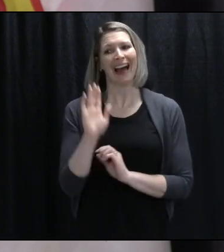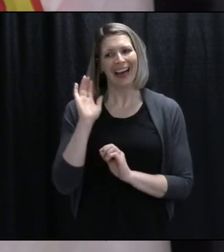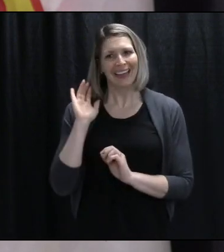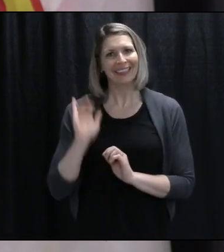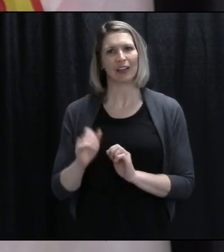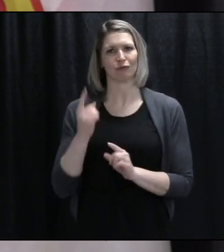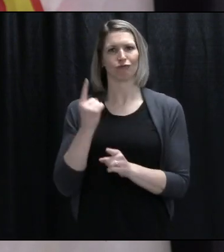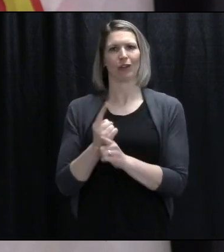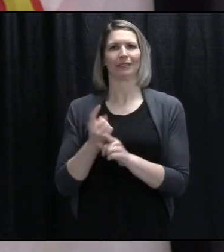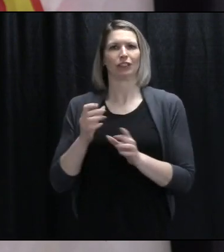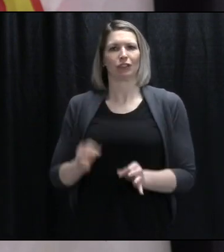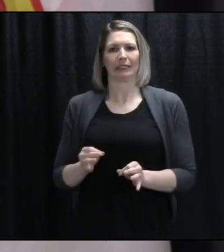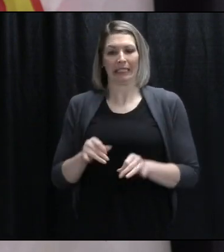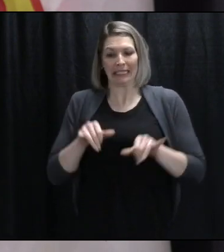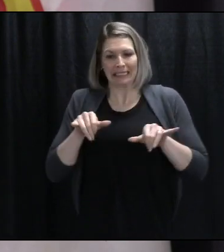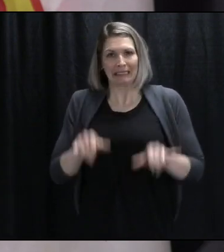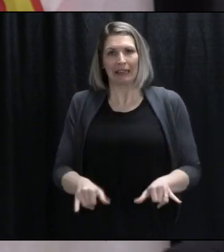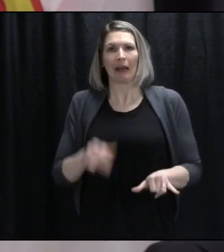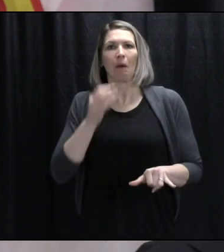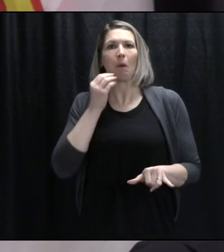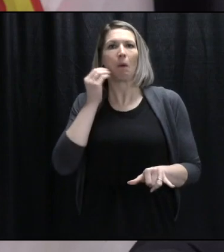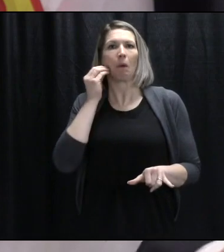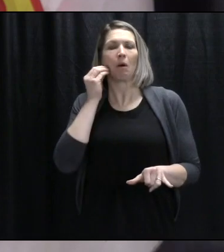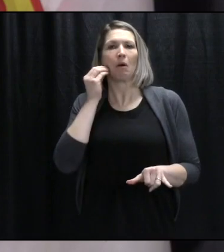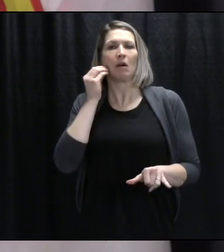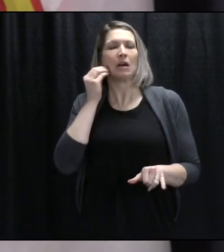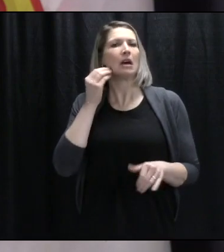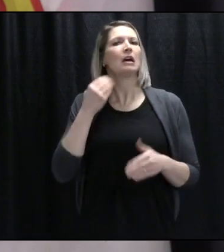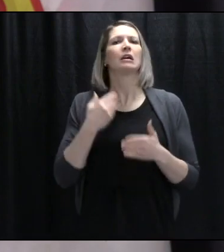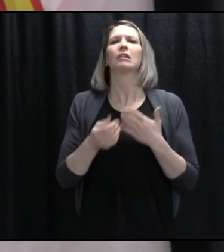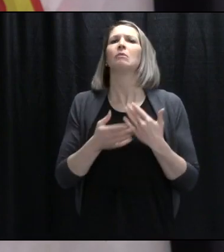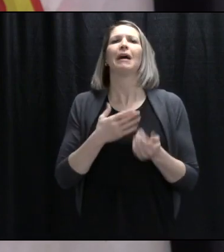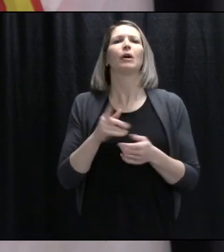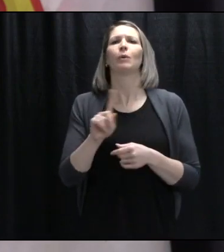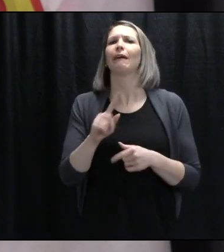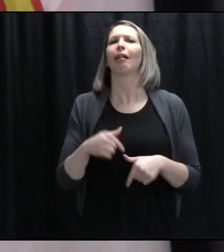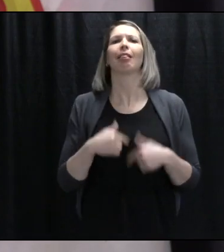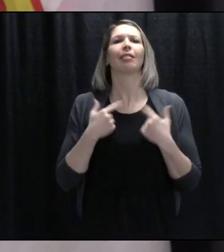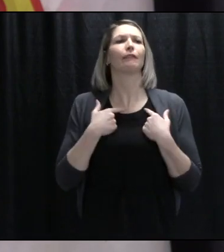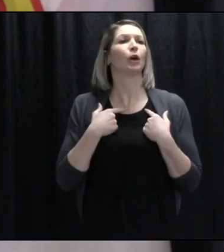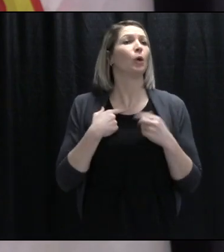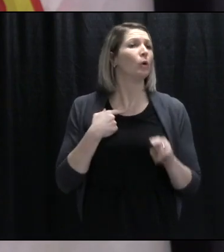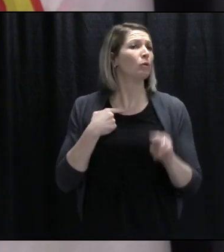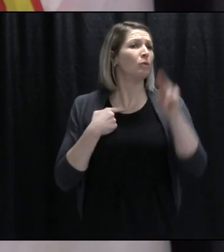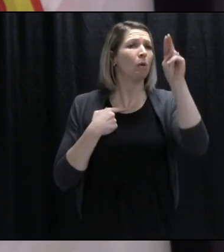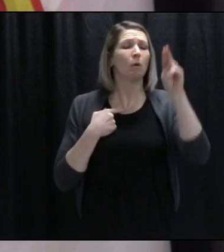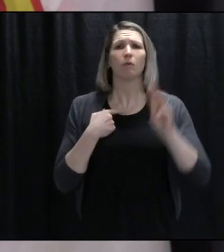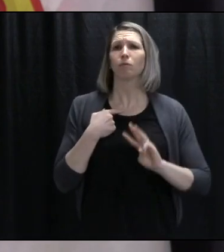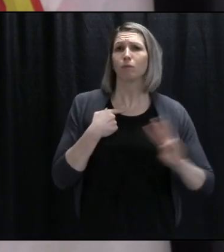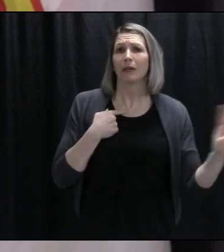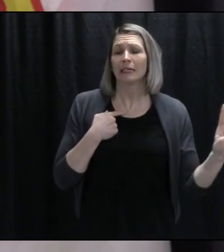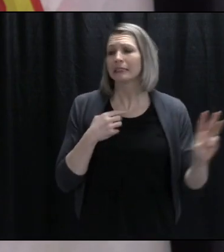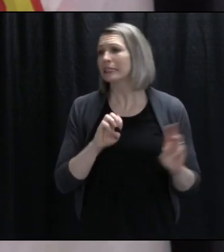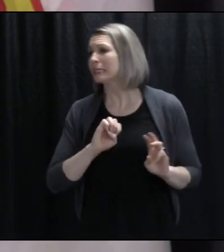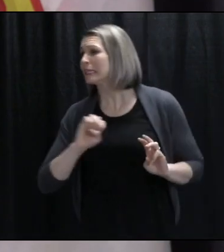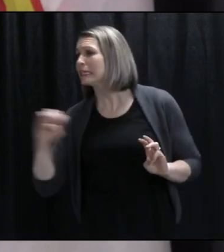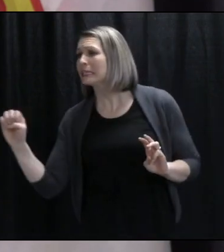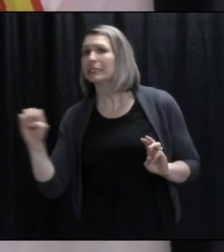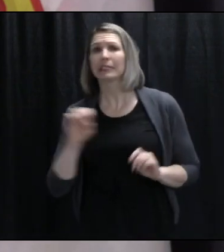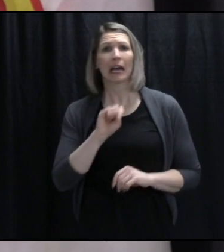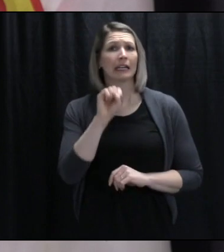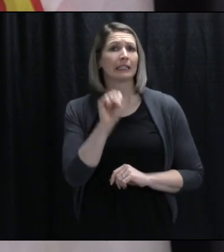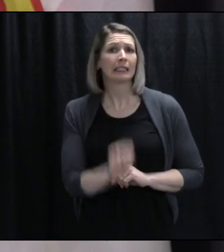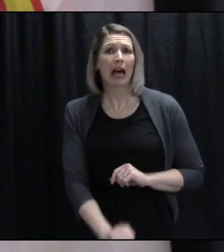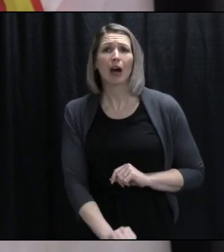every single region of the province. There are no exceptions. So it doesn't matter if it's the Great Northern Peninsula, if